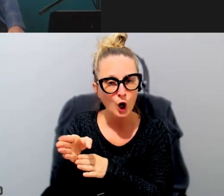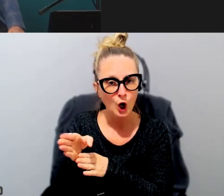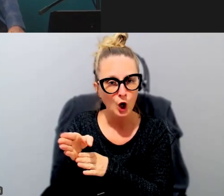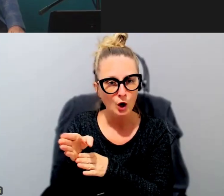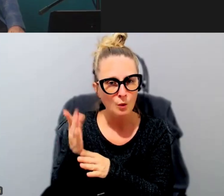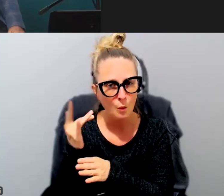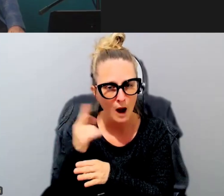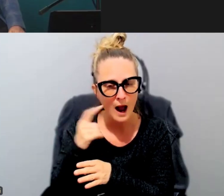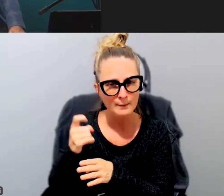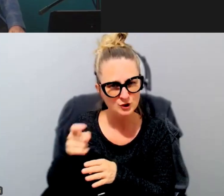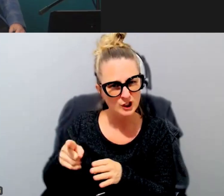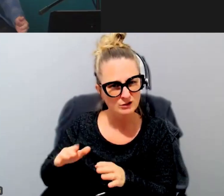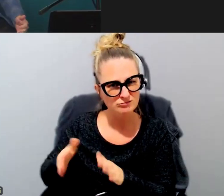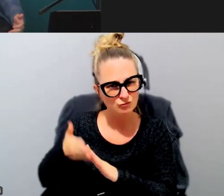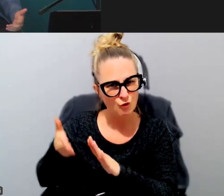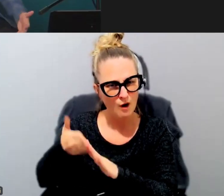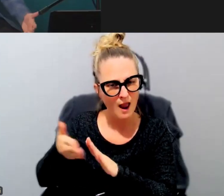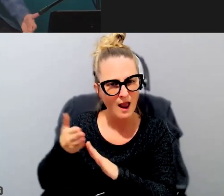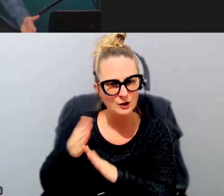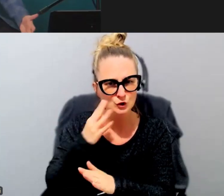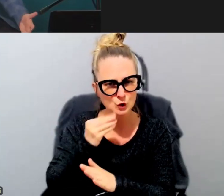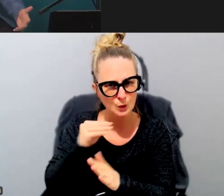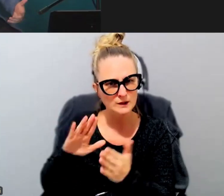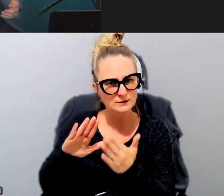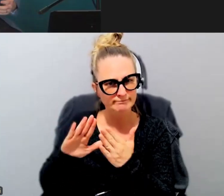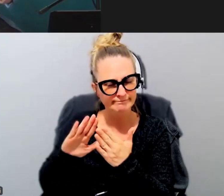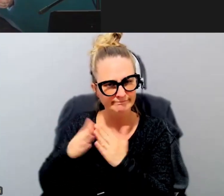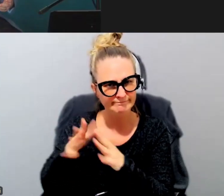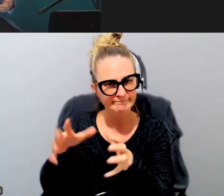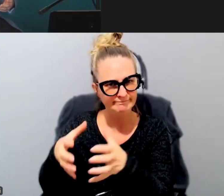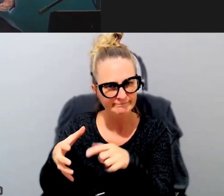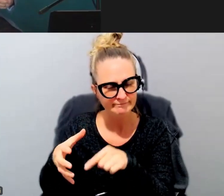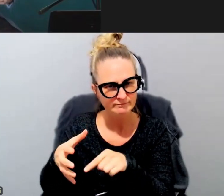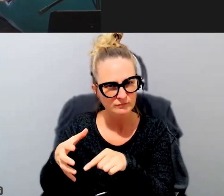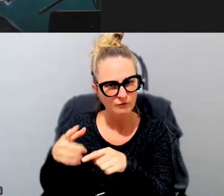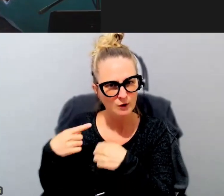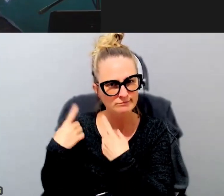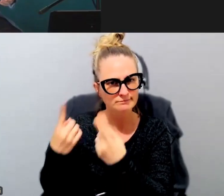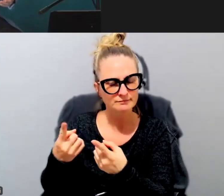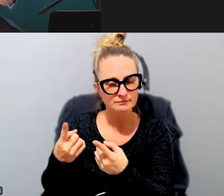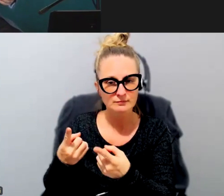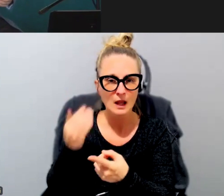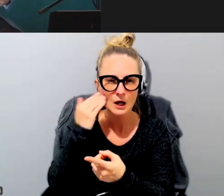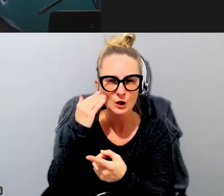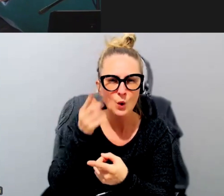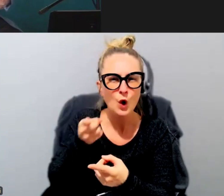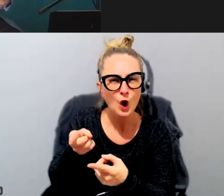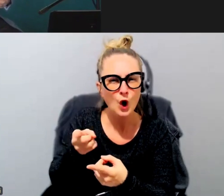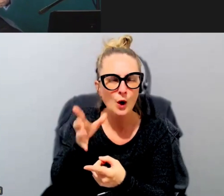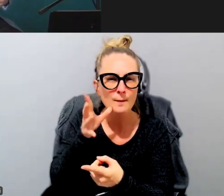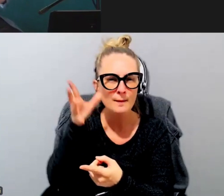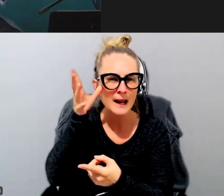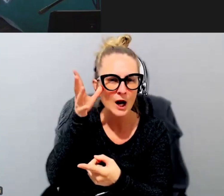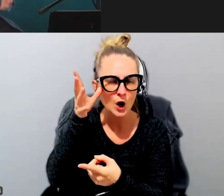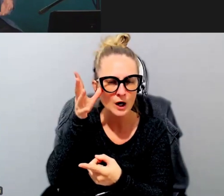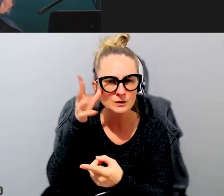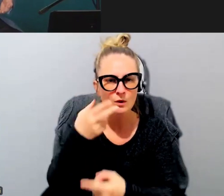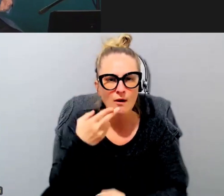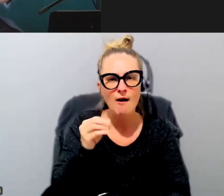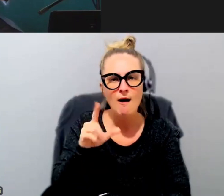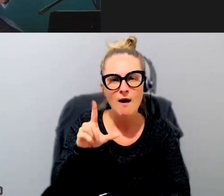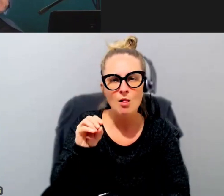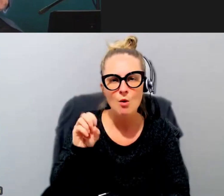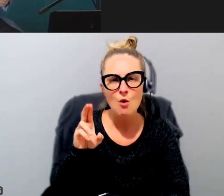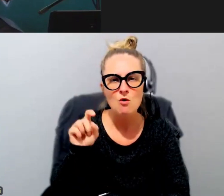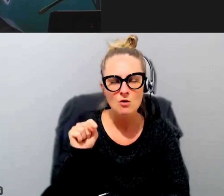very successfully. And I already kind of knew the answer, because her parents were Holocaust survivors, and she was born in a displaced persons